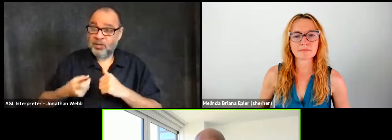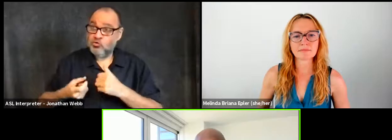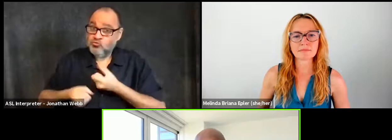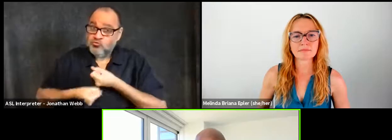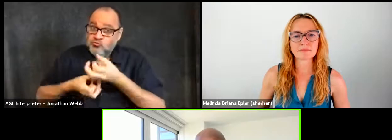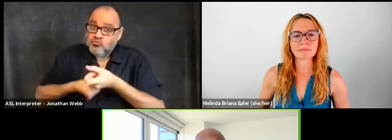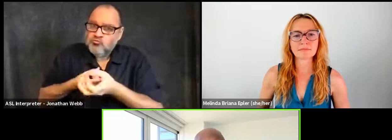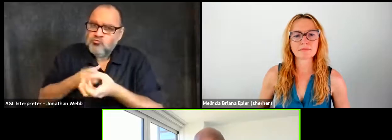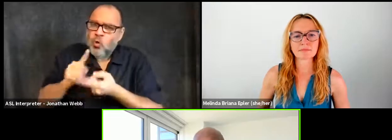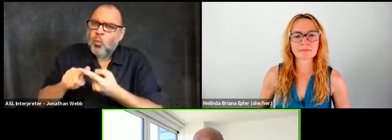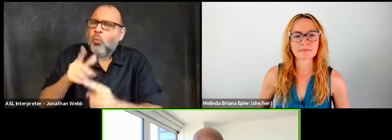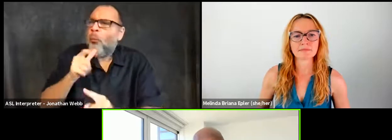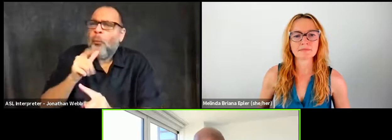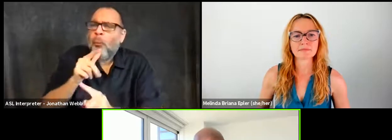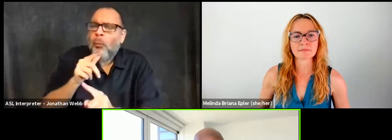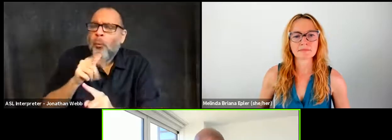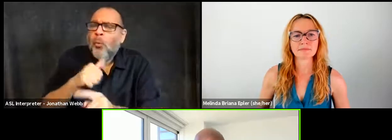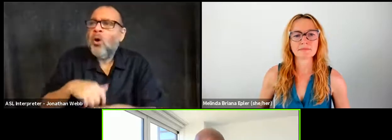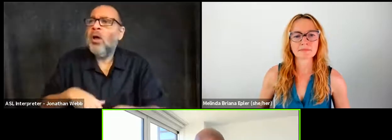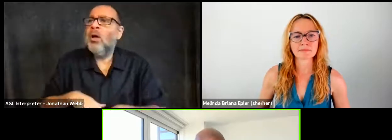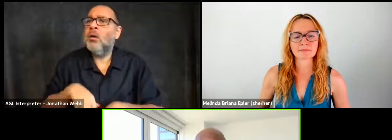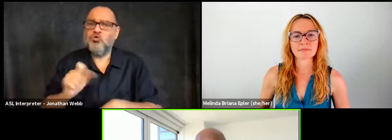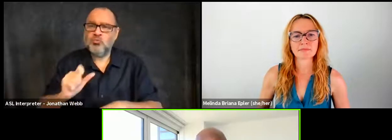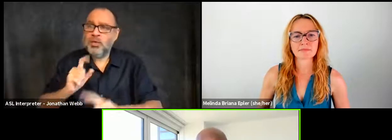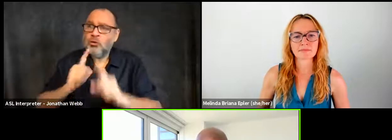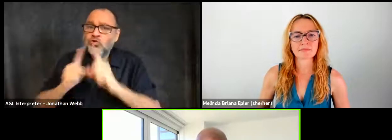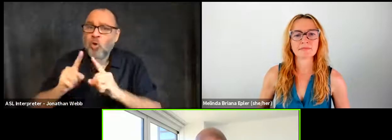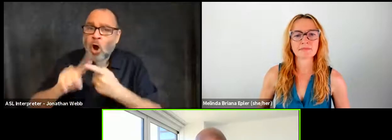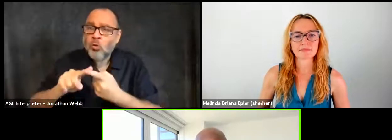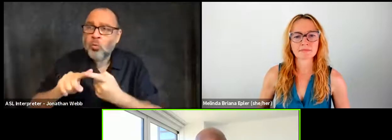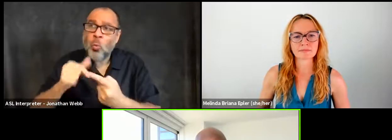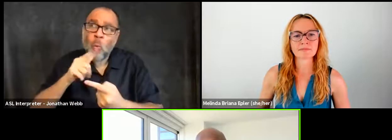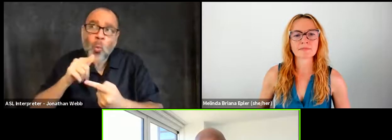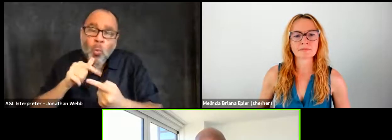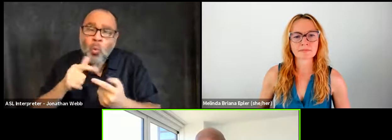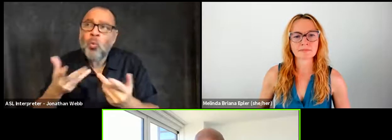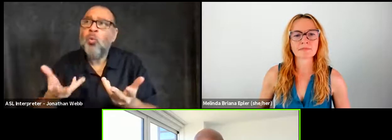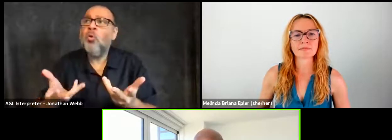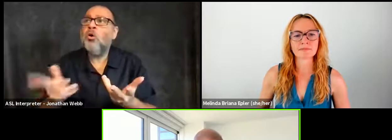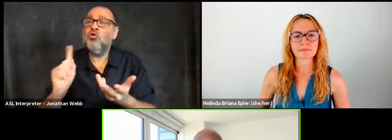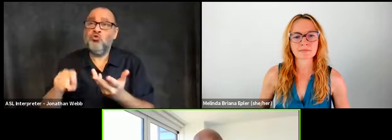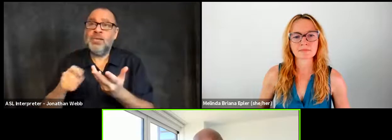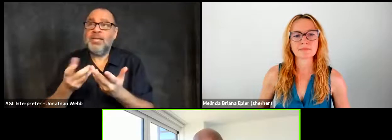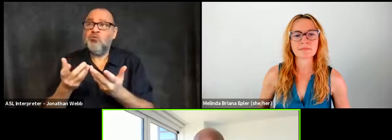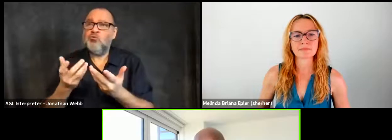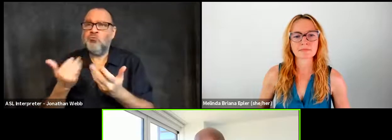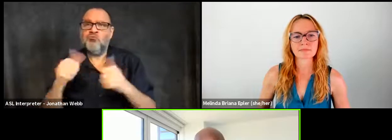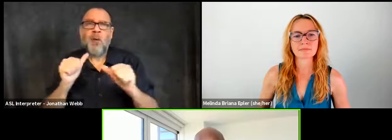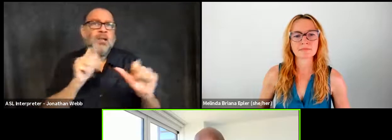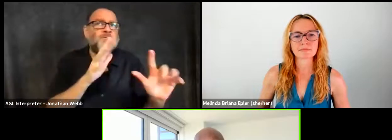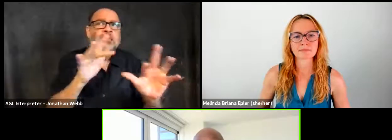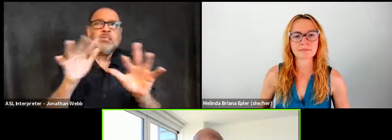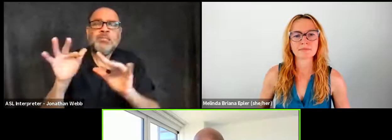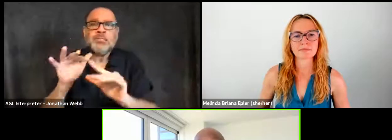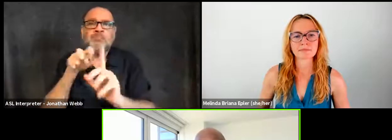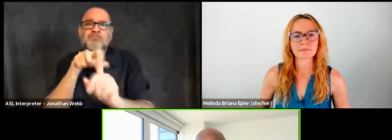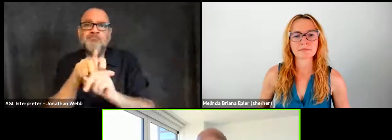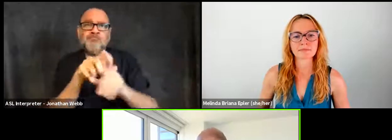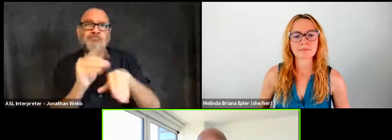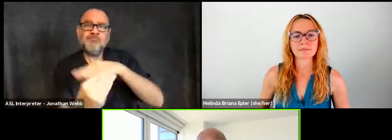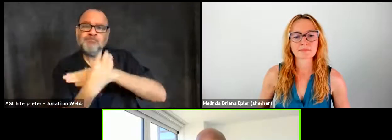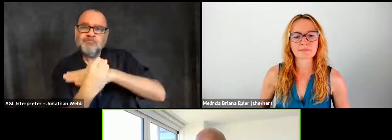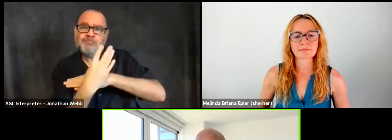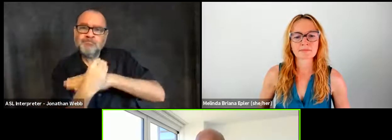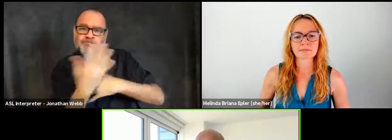to ask? Was ask for help? Who I need to talk to for help or advice? Who I need to share with? Because as humans,